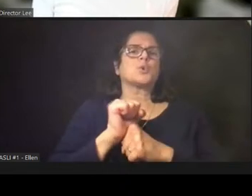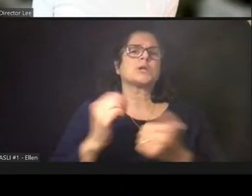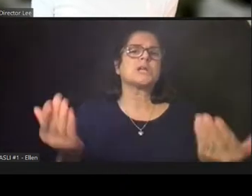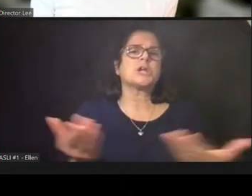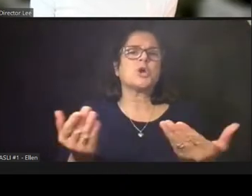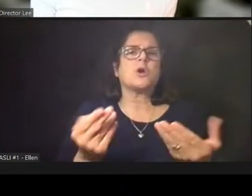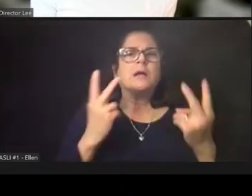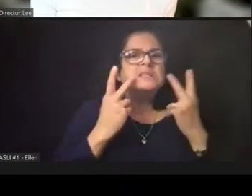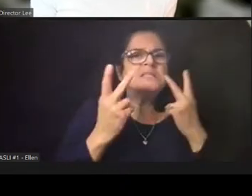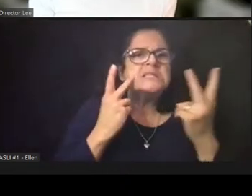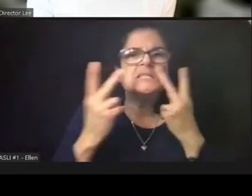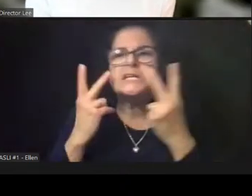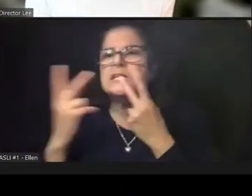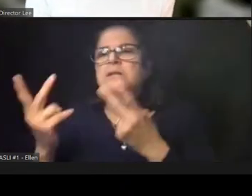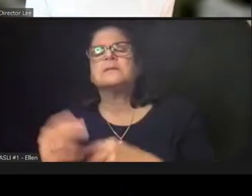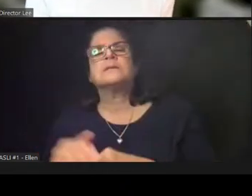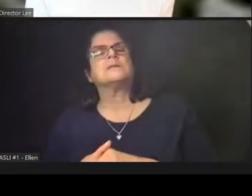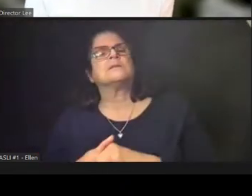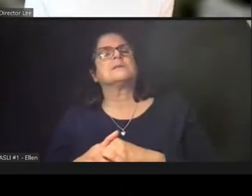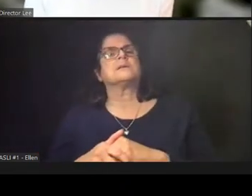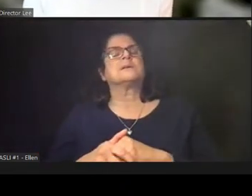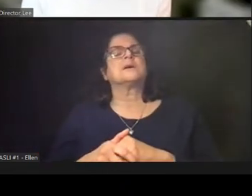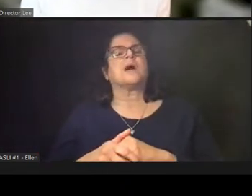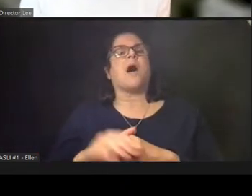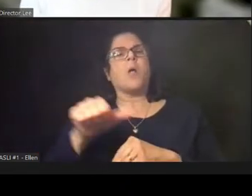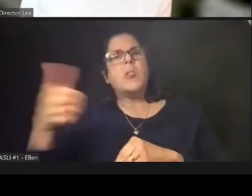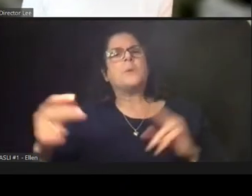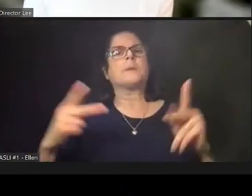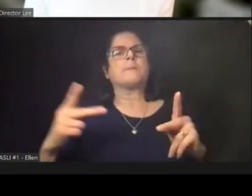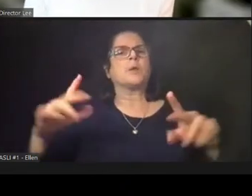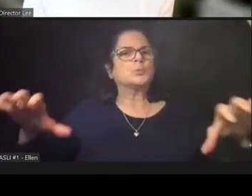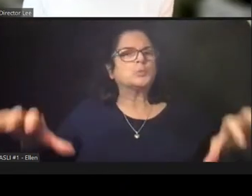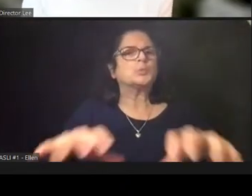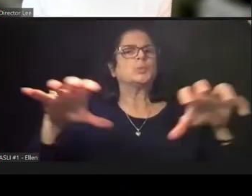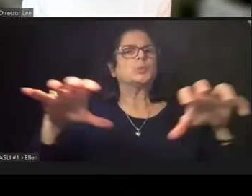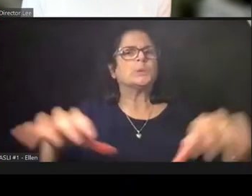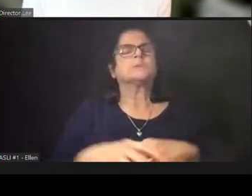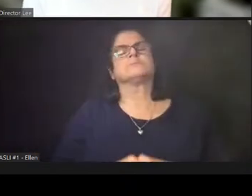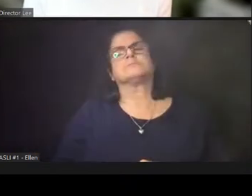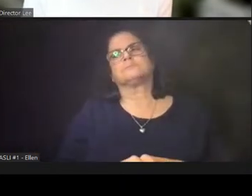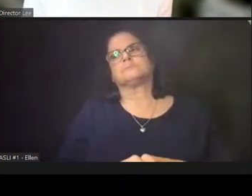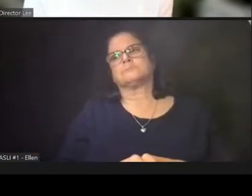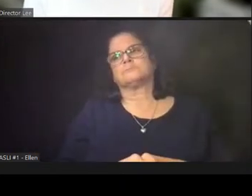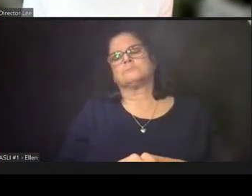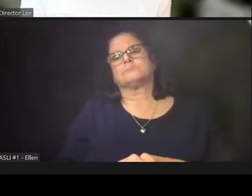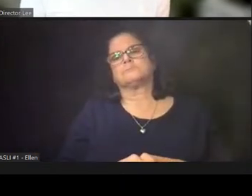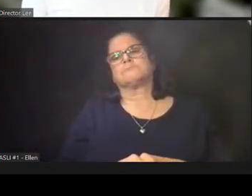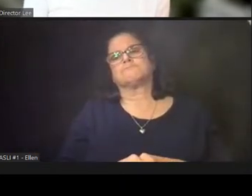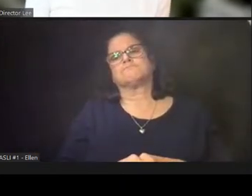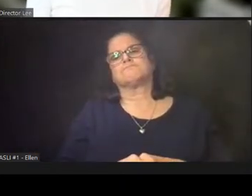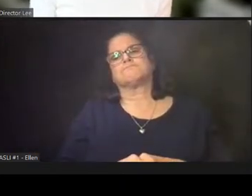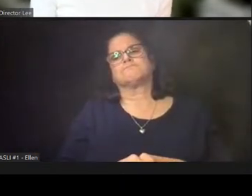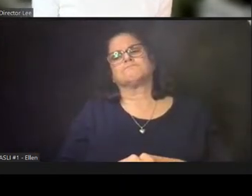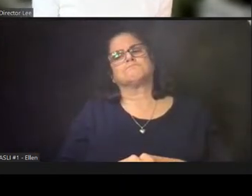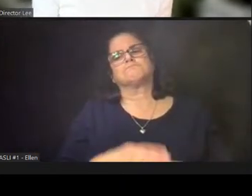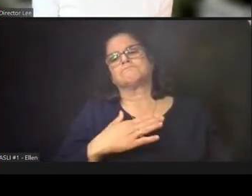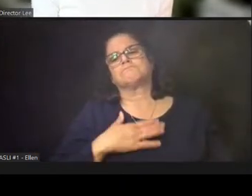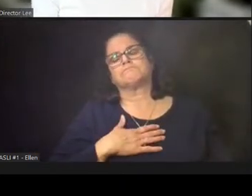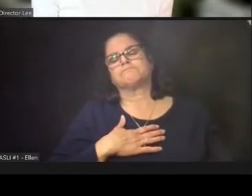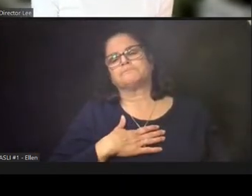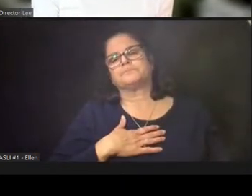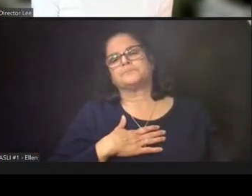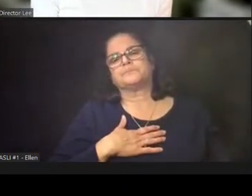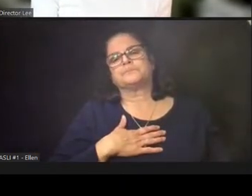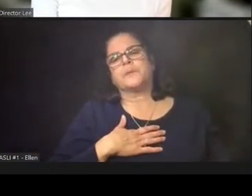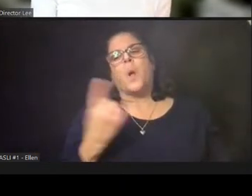all that has been done for all these years, not by me, and nothing but words to say. And I